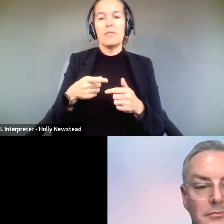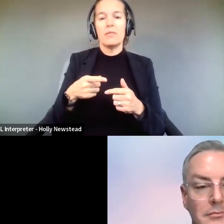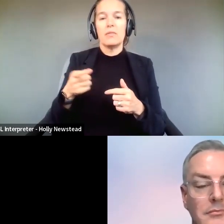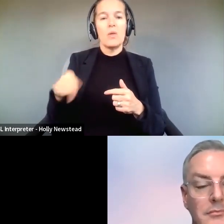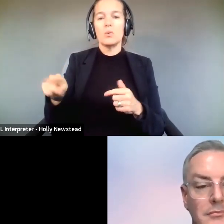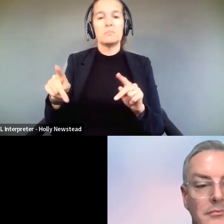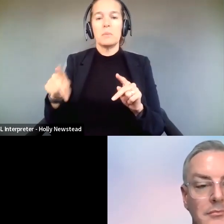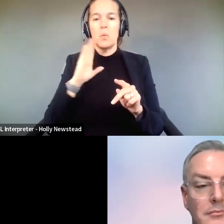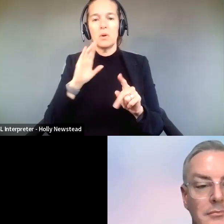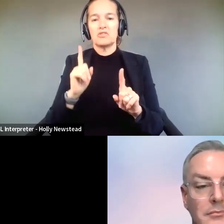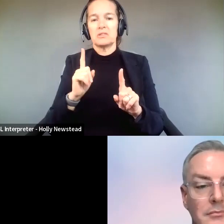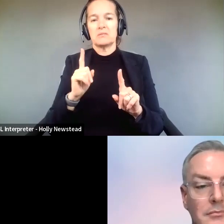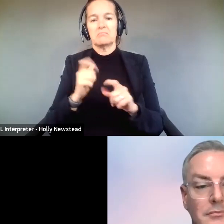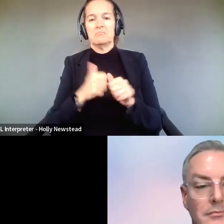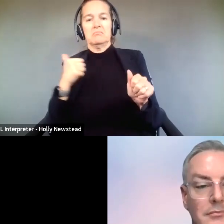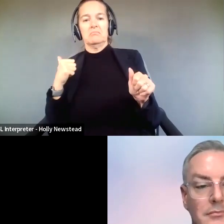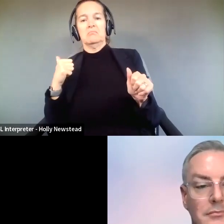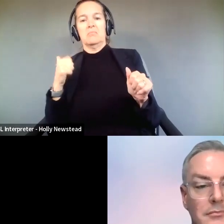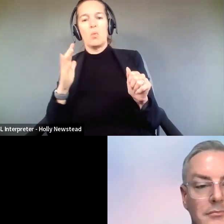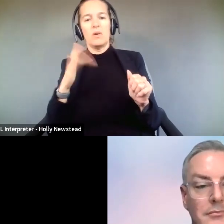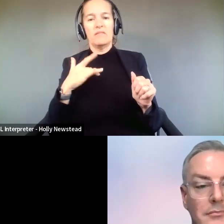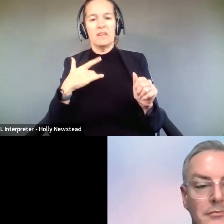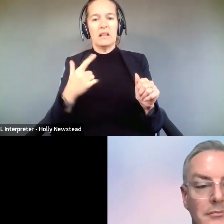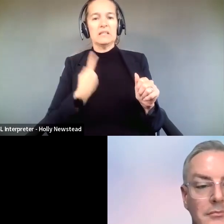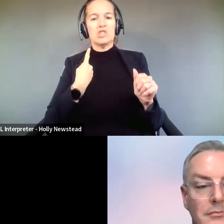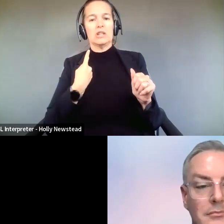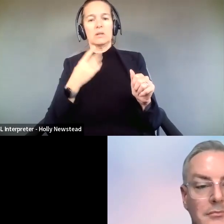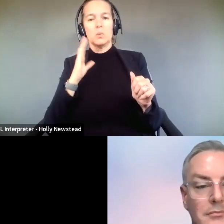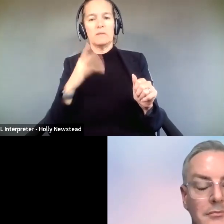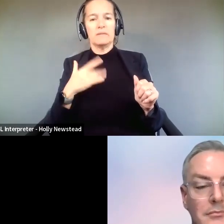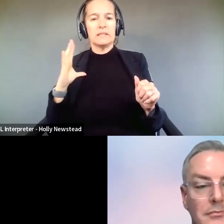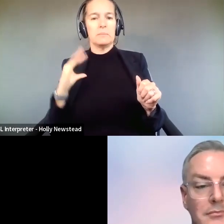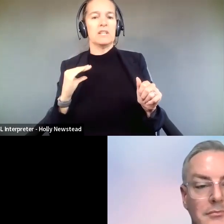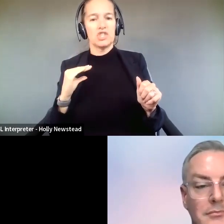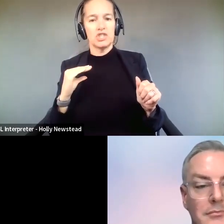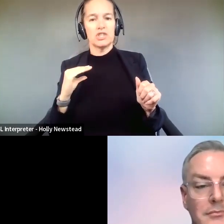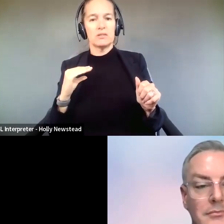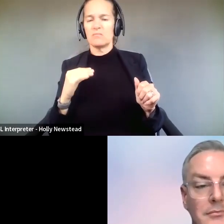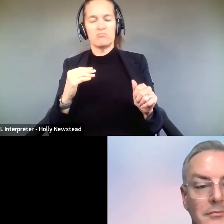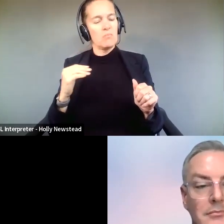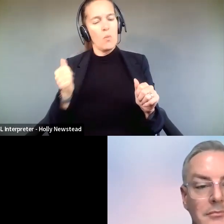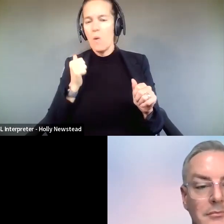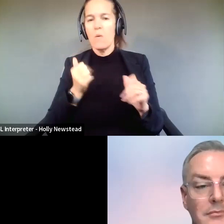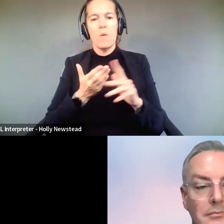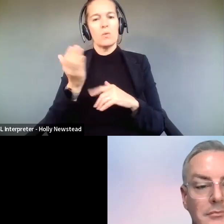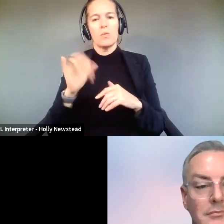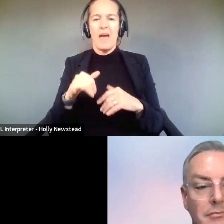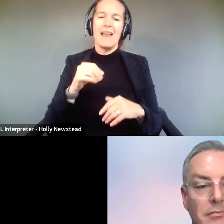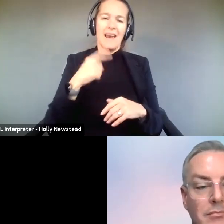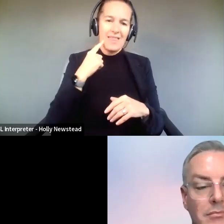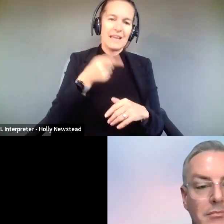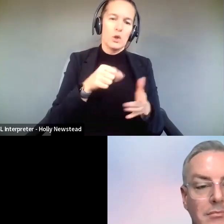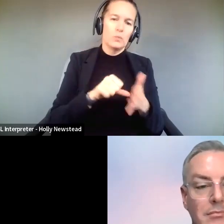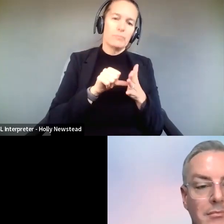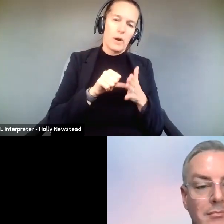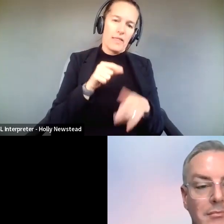from it because they will feel insulted and diminished, and they're not going to go through that. And I think you pointed that out. But